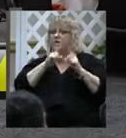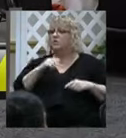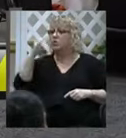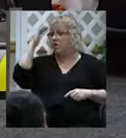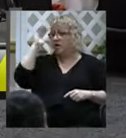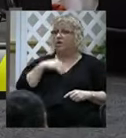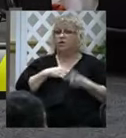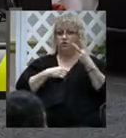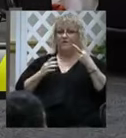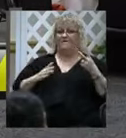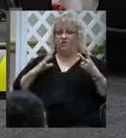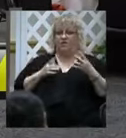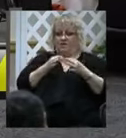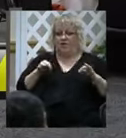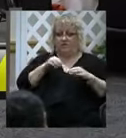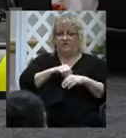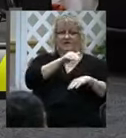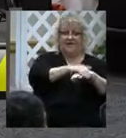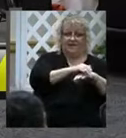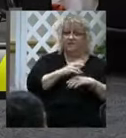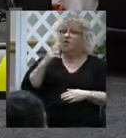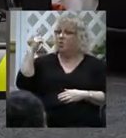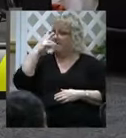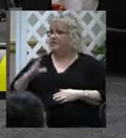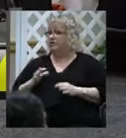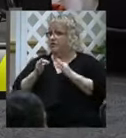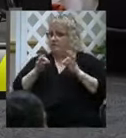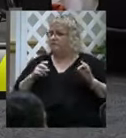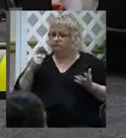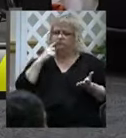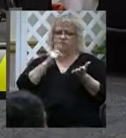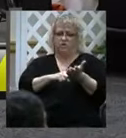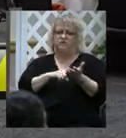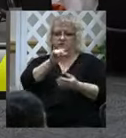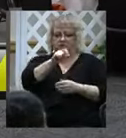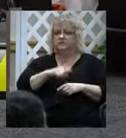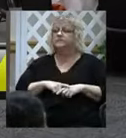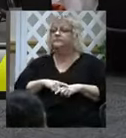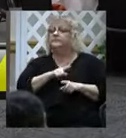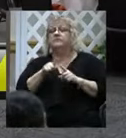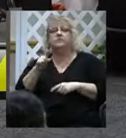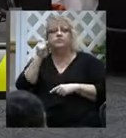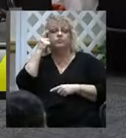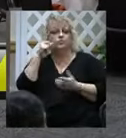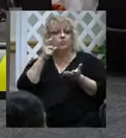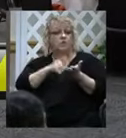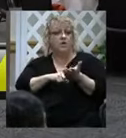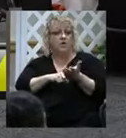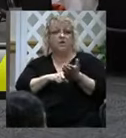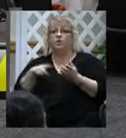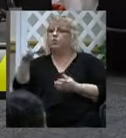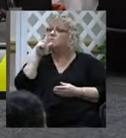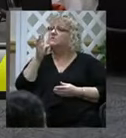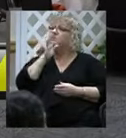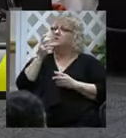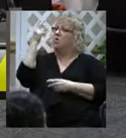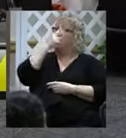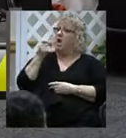of our 2 official languages of our state. So of course we recognize that. We also recognize, however, that many people who speak